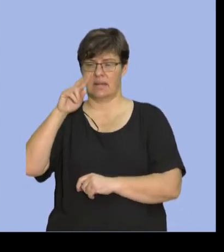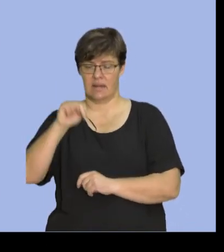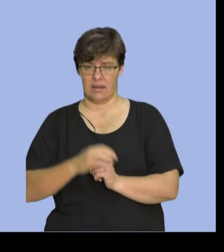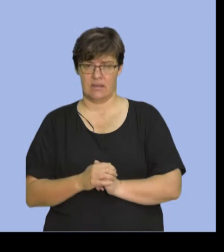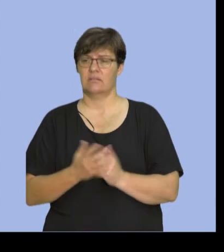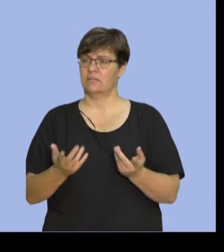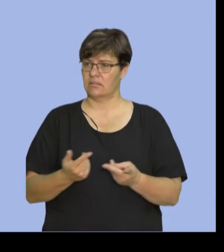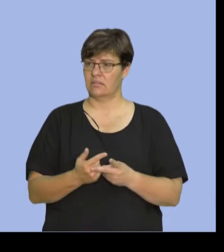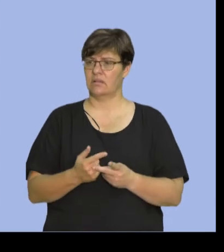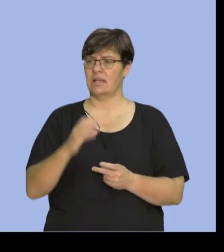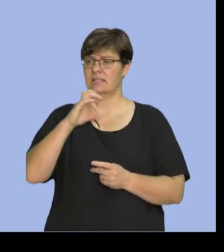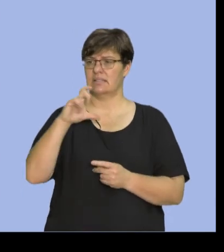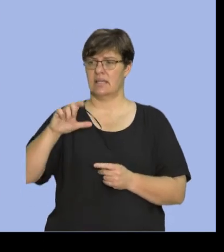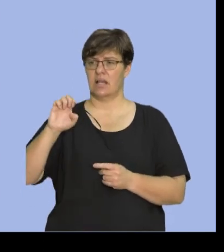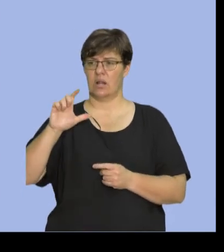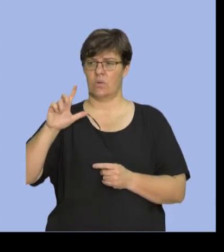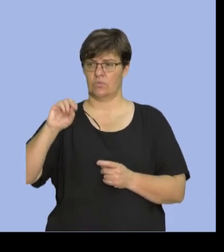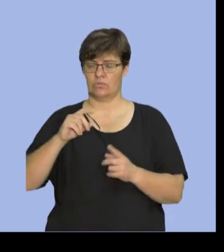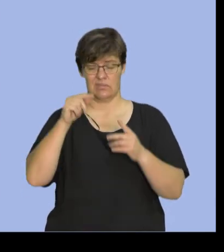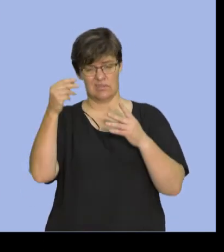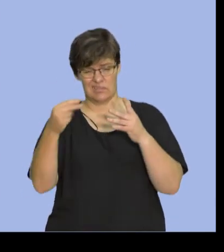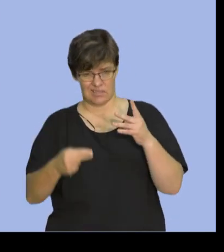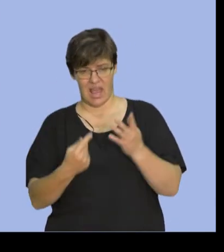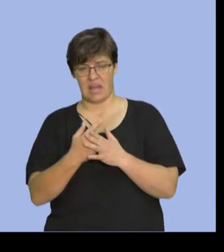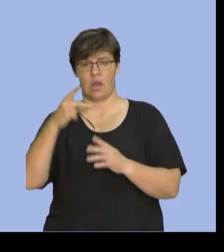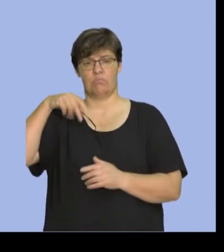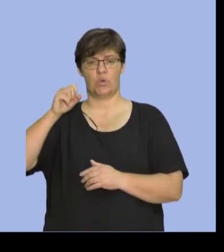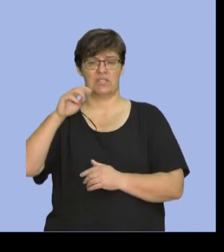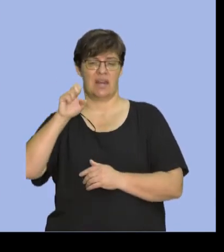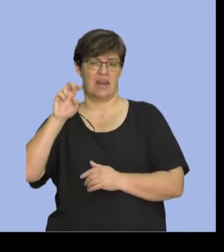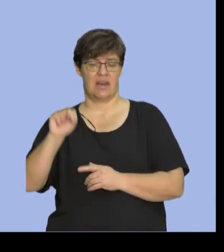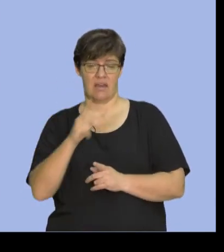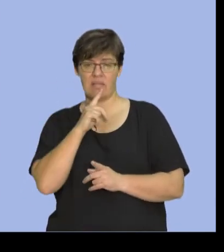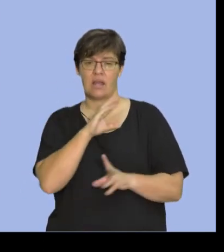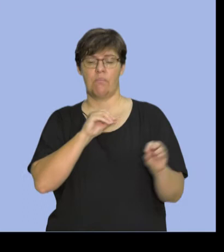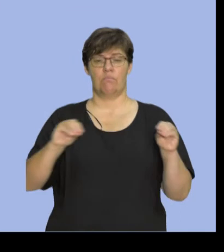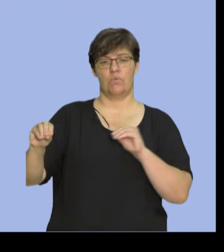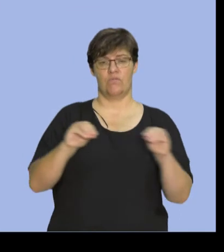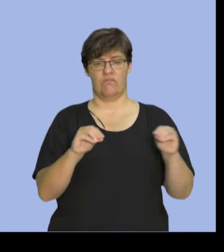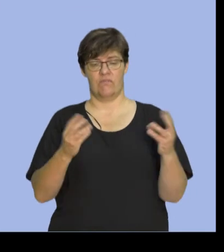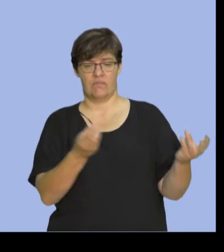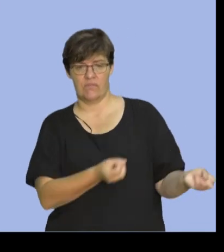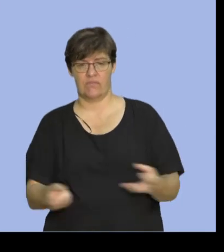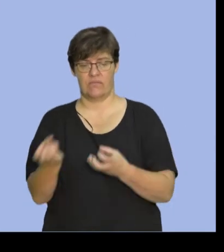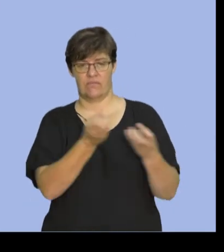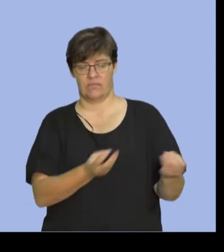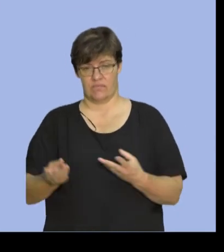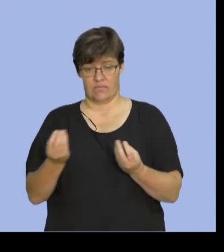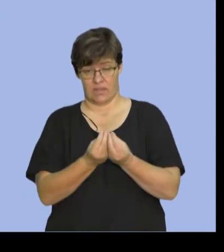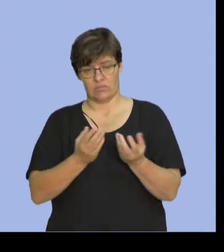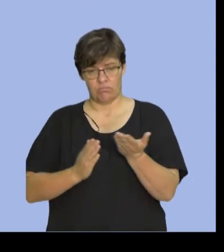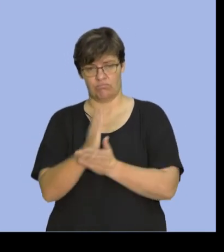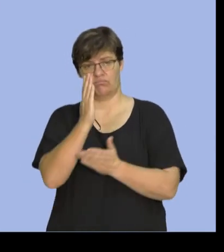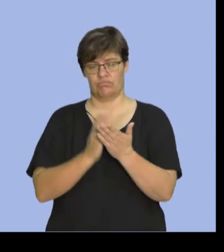cellulose microfibrils, and you've got soluble proteins, which make the movement of substances through this much more